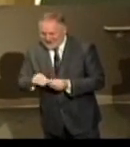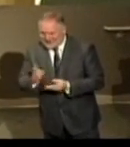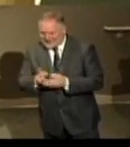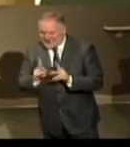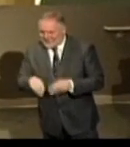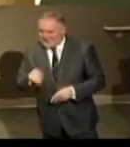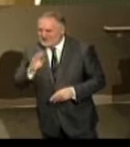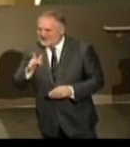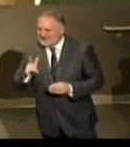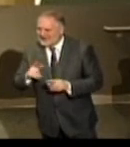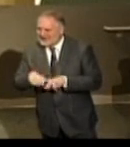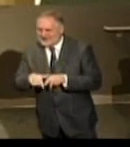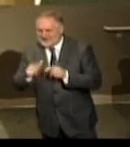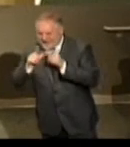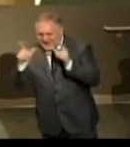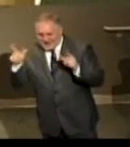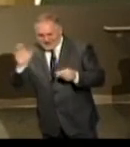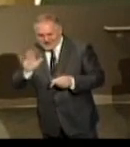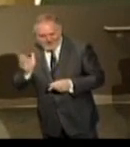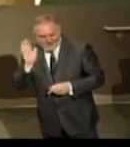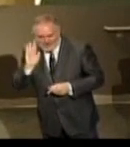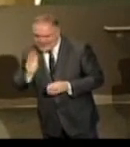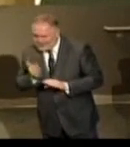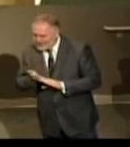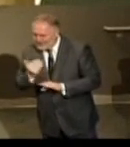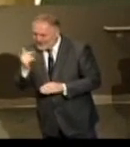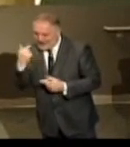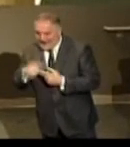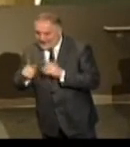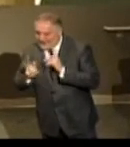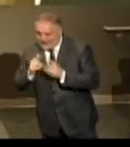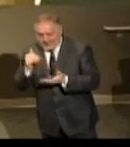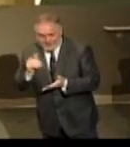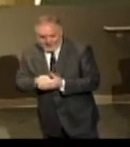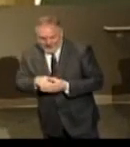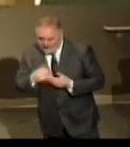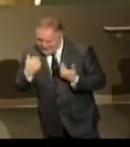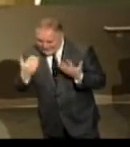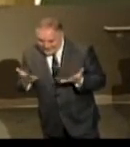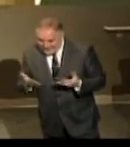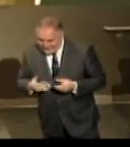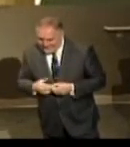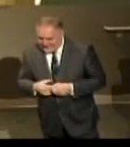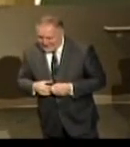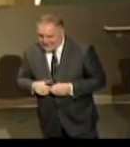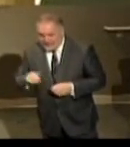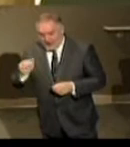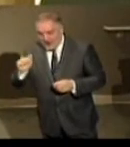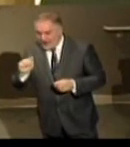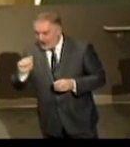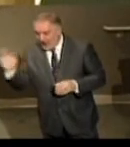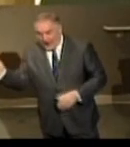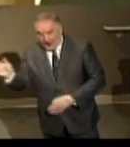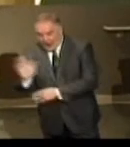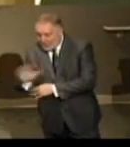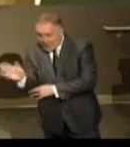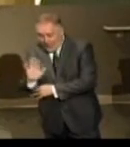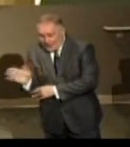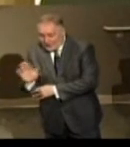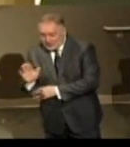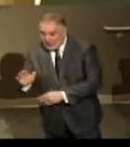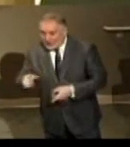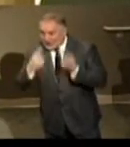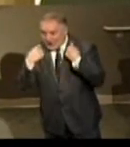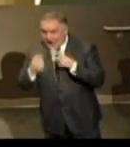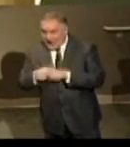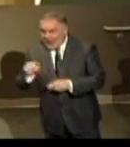language I don't know if I ever heard in my life. I couldn't talk back to him. I couldn't say anything. I just said, adios amigo, goodbye. I